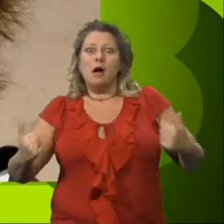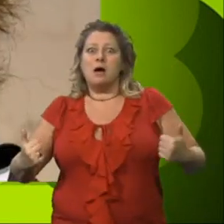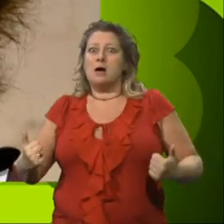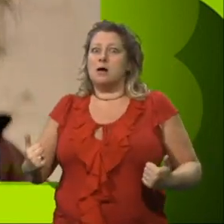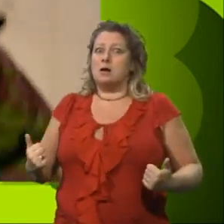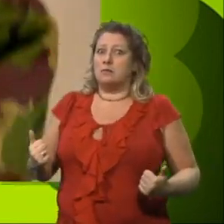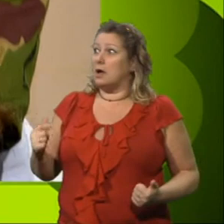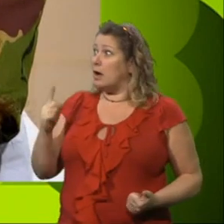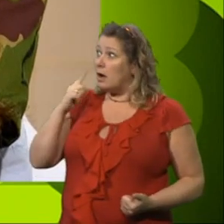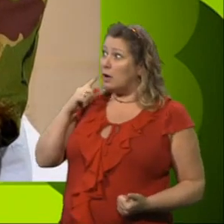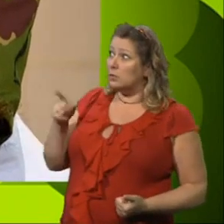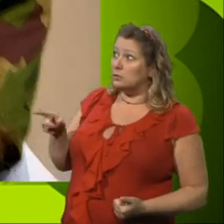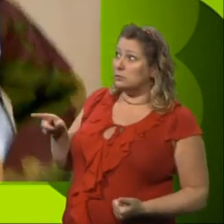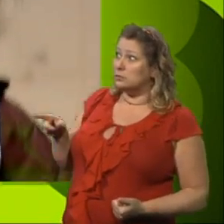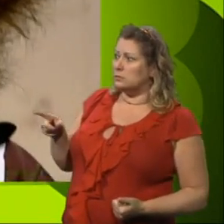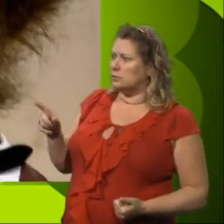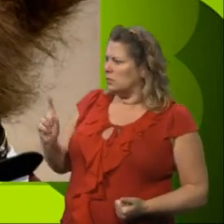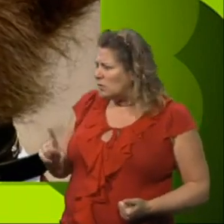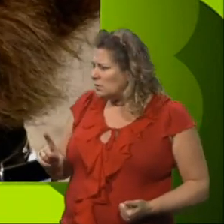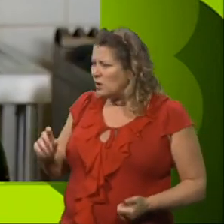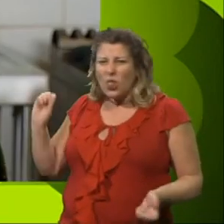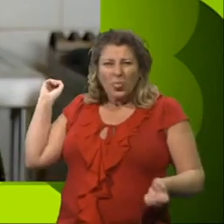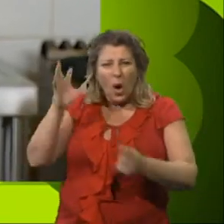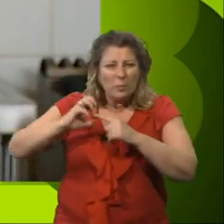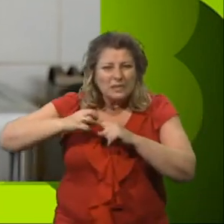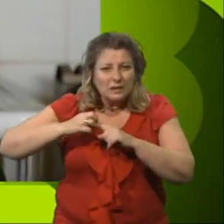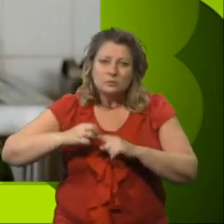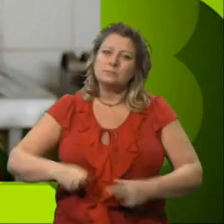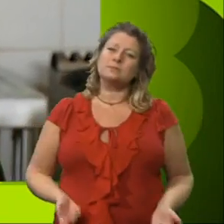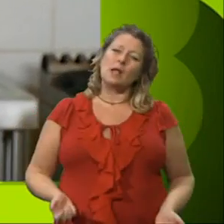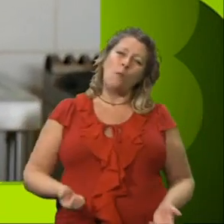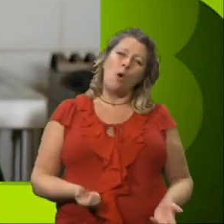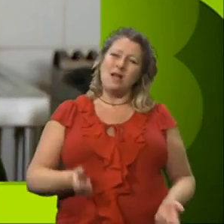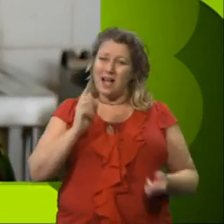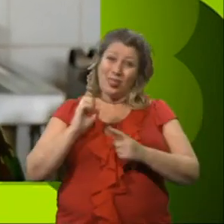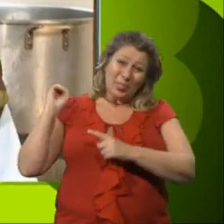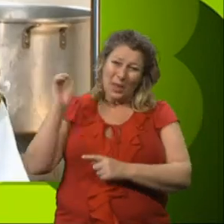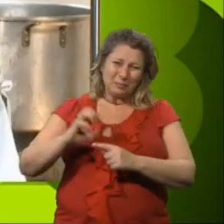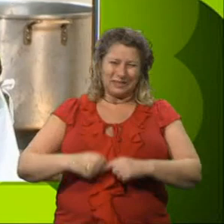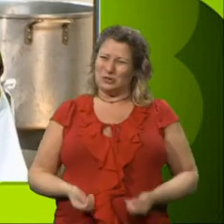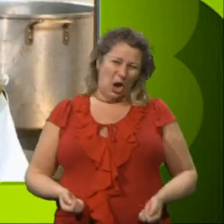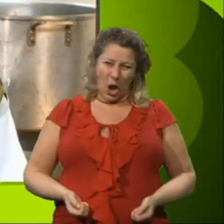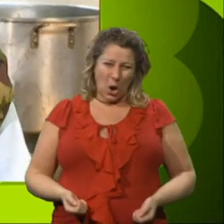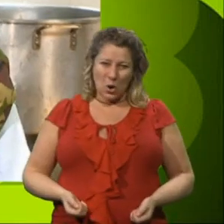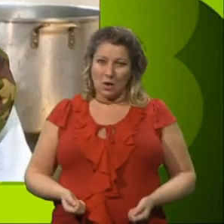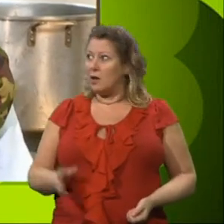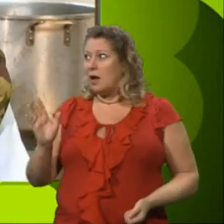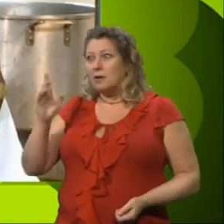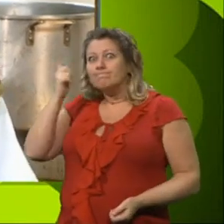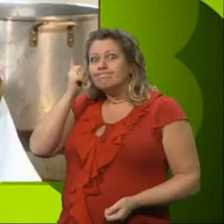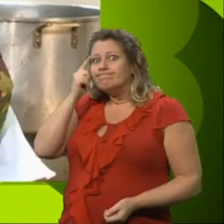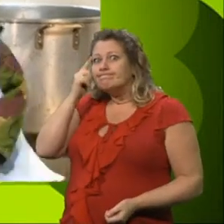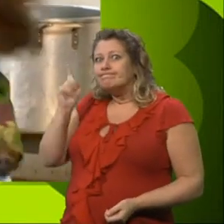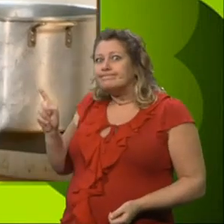use these. What, throw potatoes at him? Hacker is going to take more than a few spuds to stop Bluster. I've got an